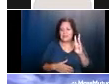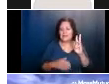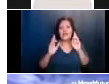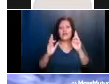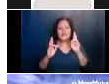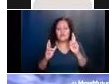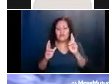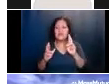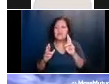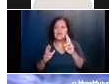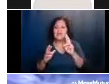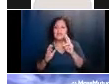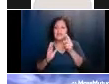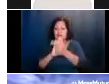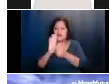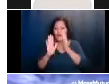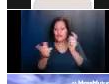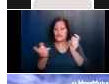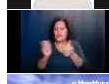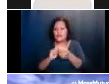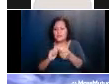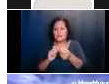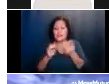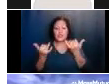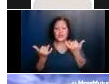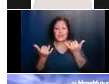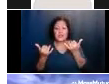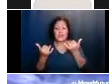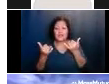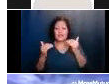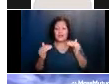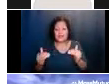does get changed. They're currently trying to raise it to 46.